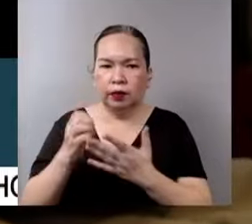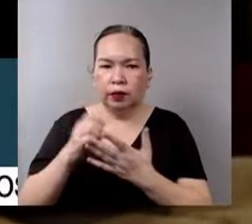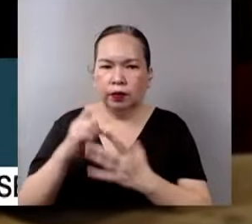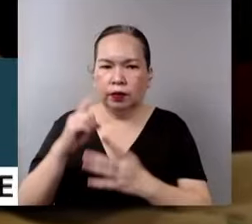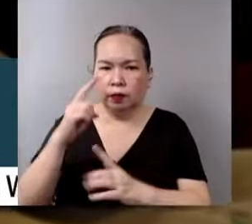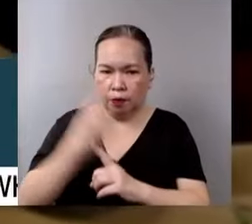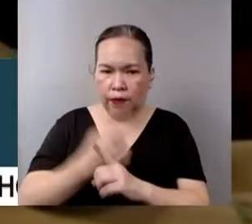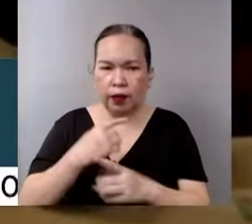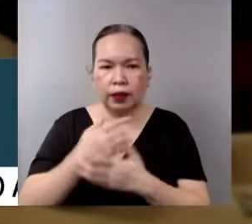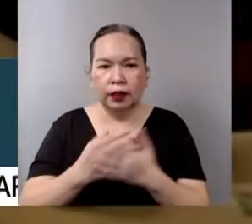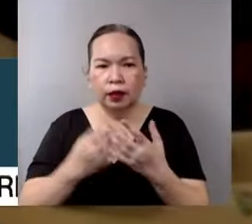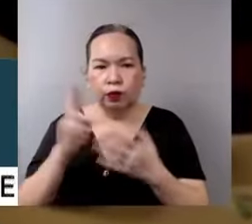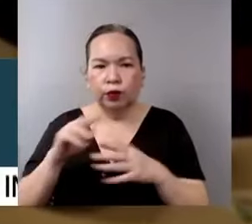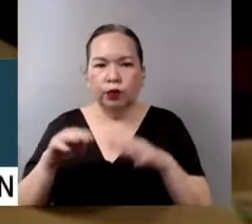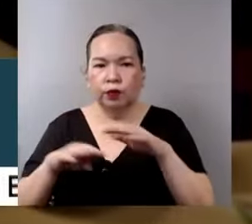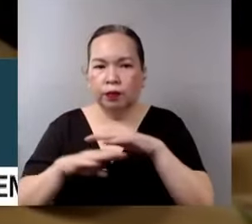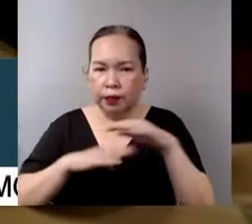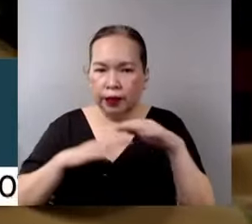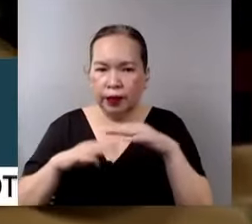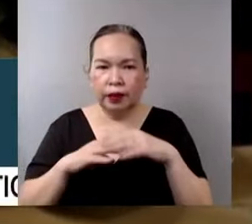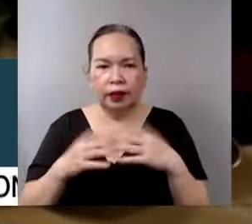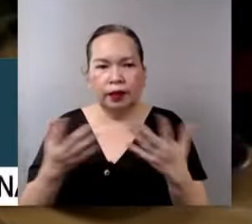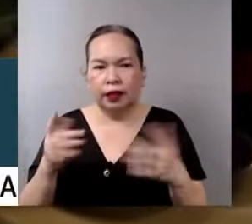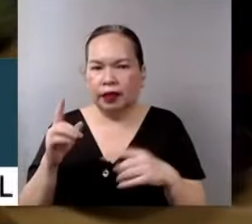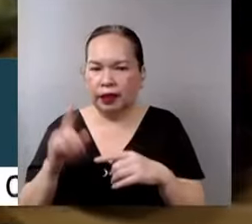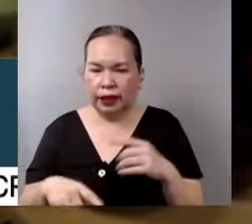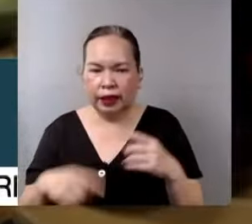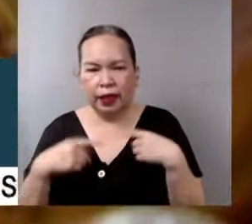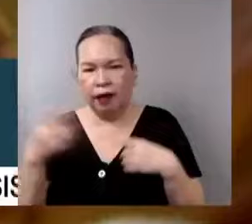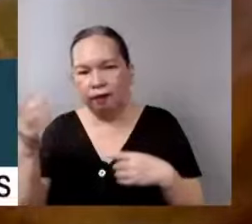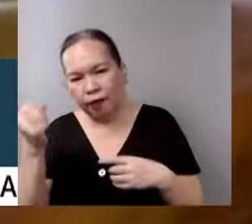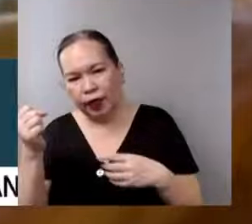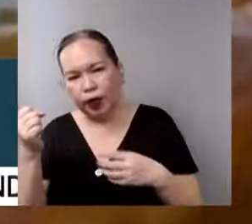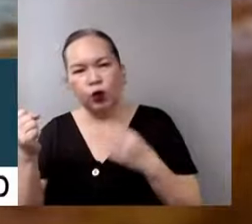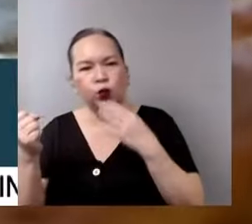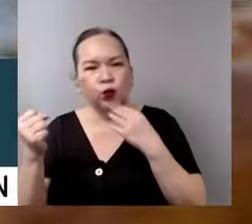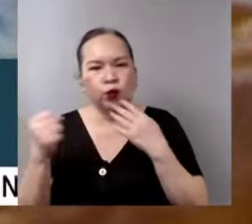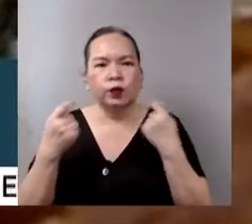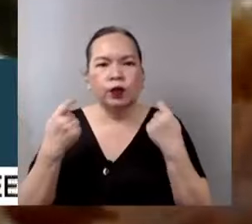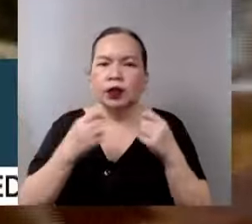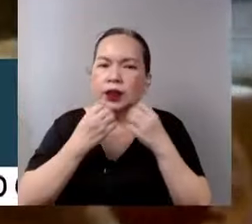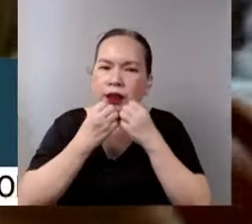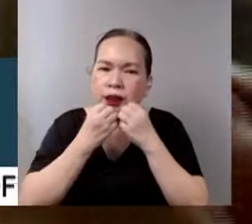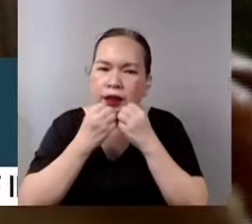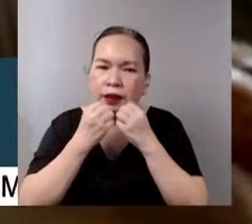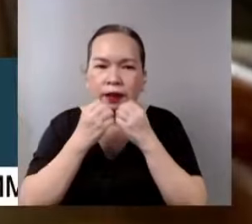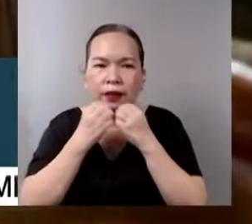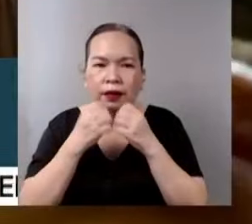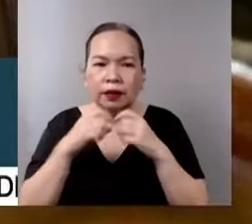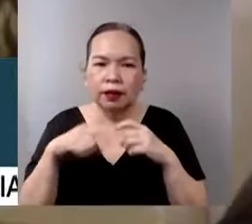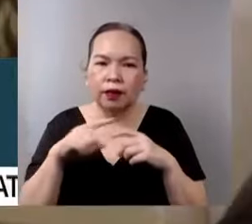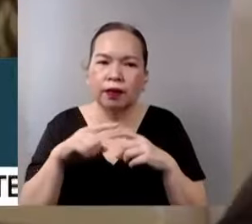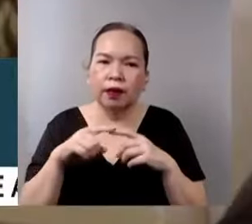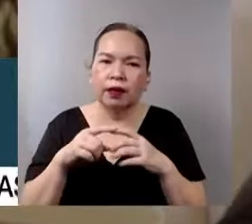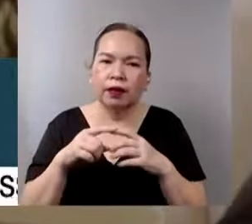they cannot grow, like milk and sugar. But he says they do their best to rely minimally on external resources.